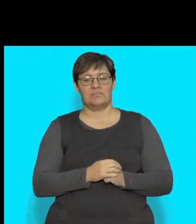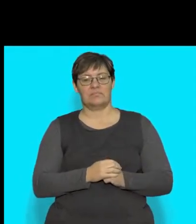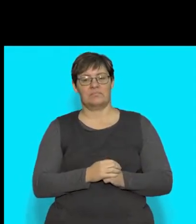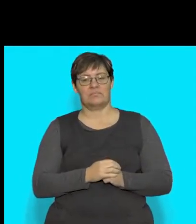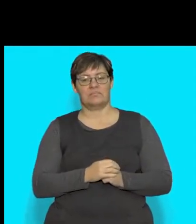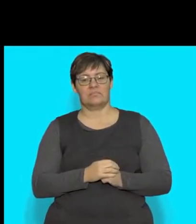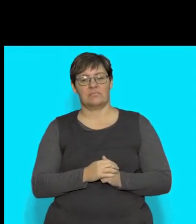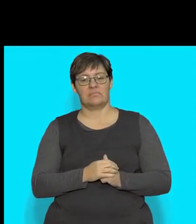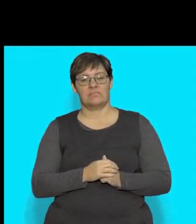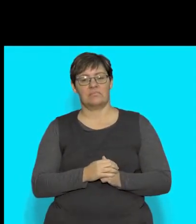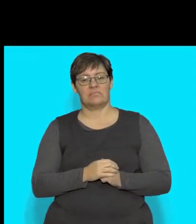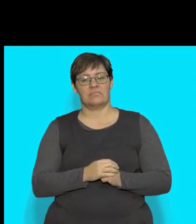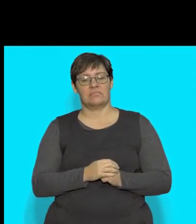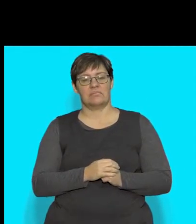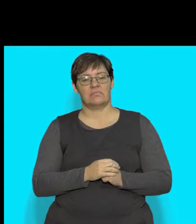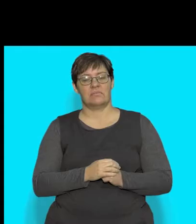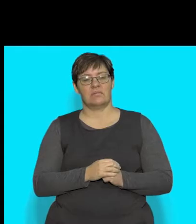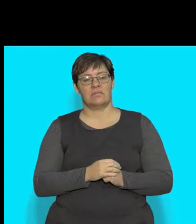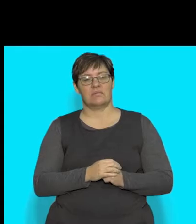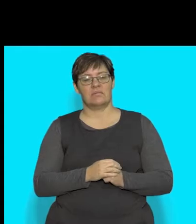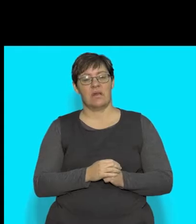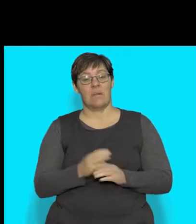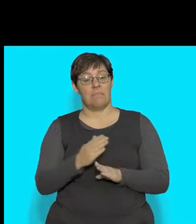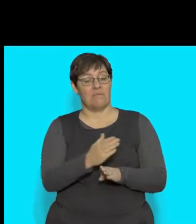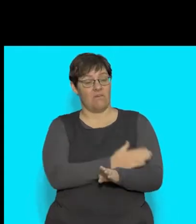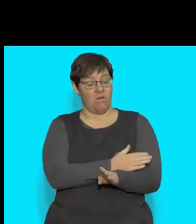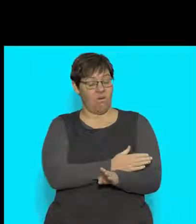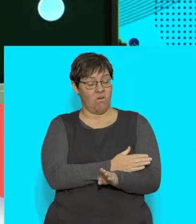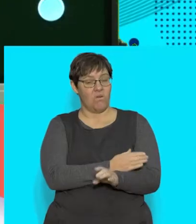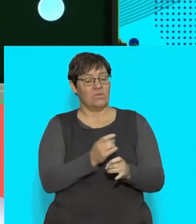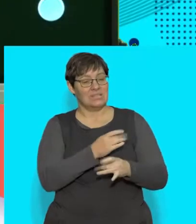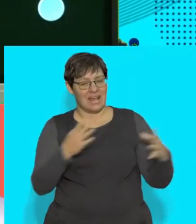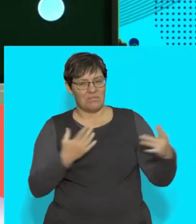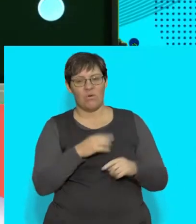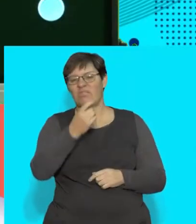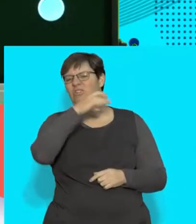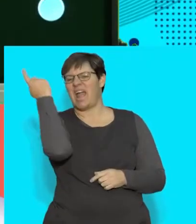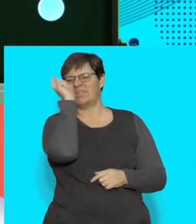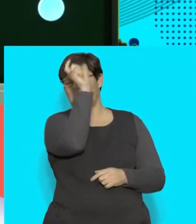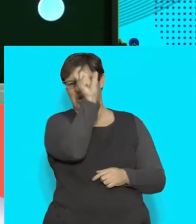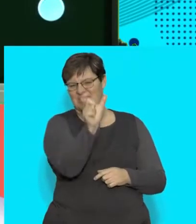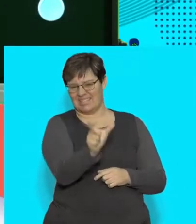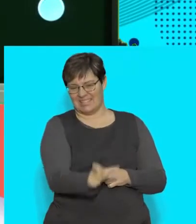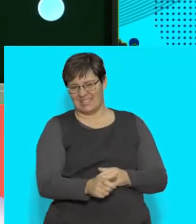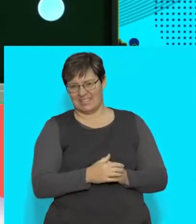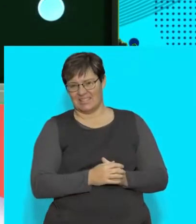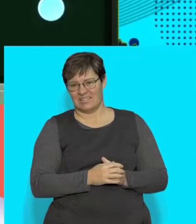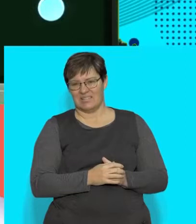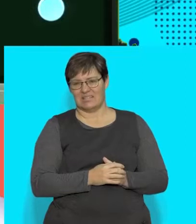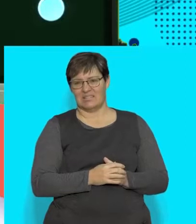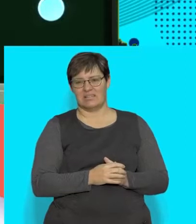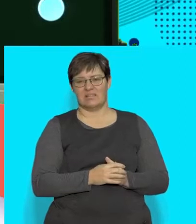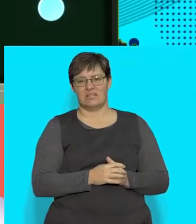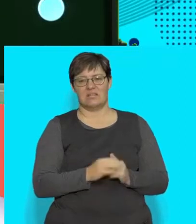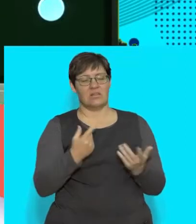Okay, so before we start with the revision, I always forget about the words. Remember, I'm going to speak biologically, and that means